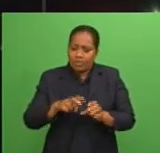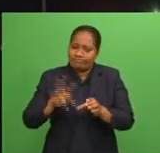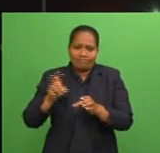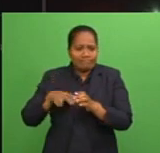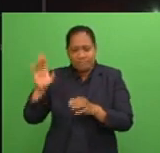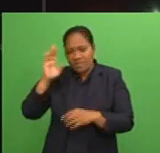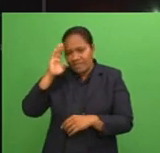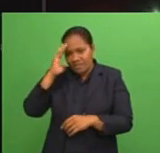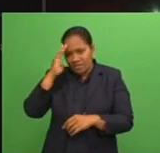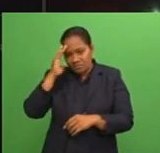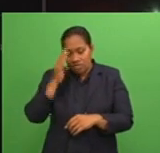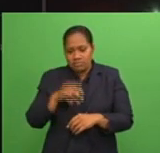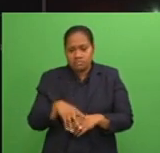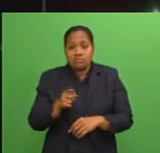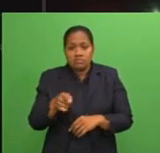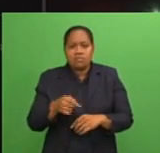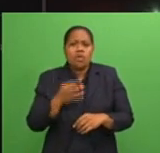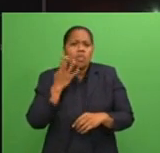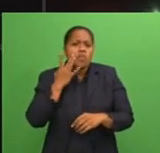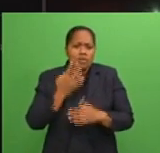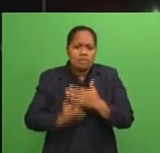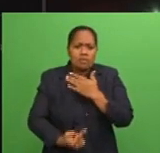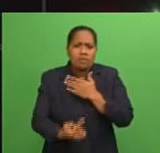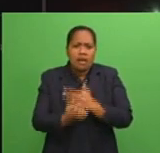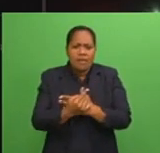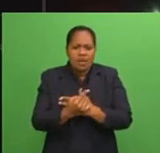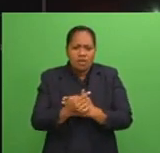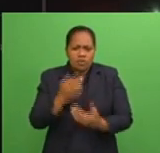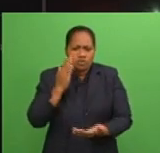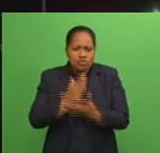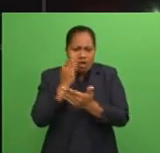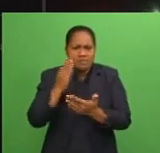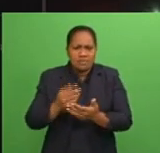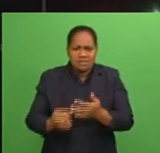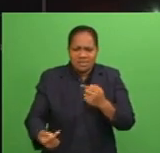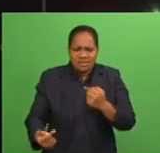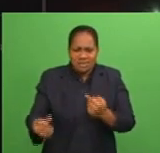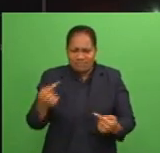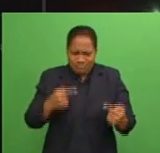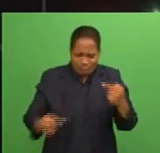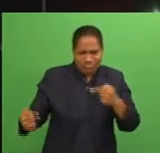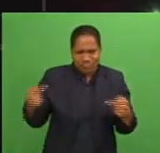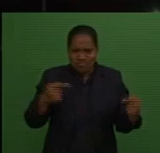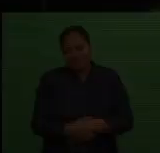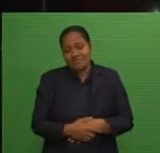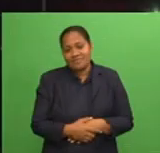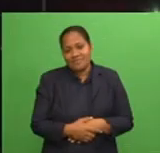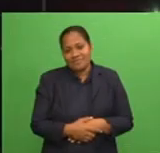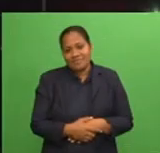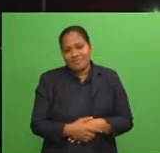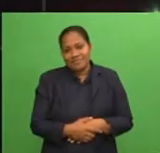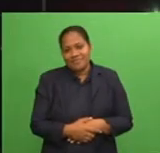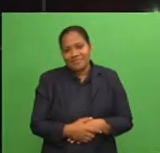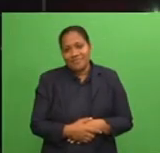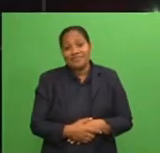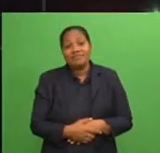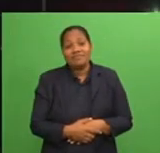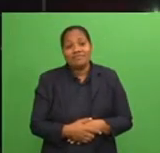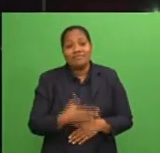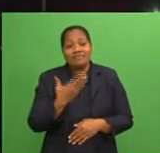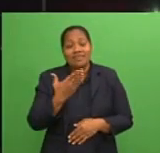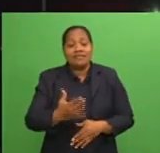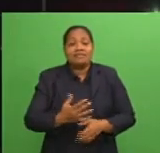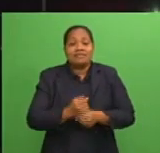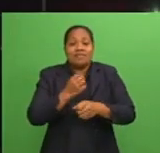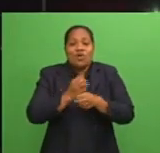This comes after the failure of last-ditch talks to stop a boycott over hate speech on the site. And Angie is here with all the updates